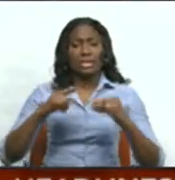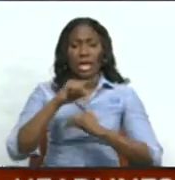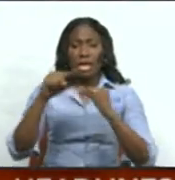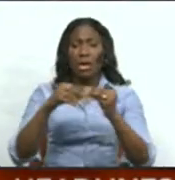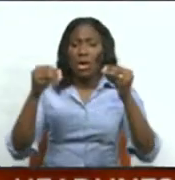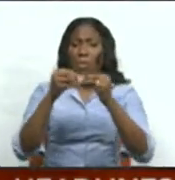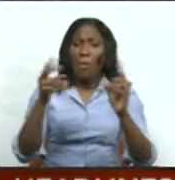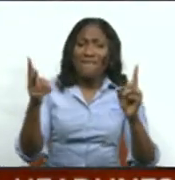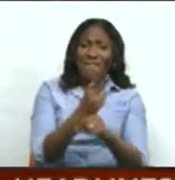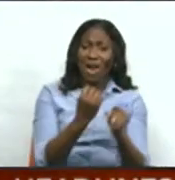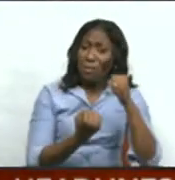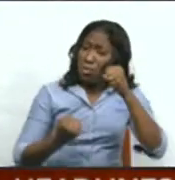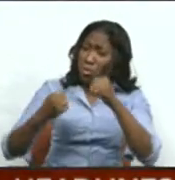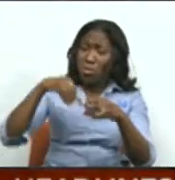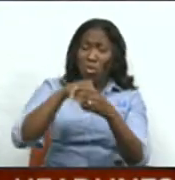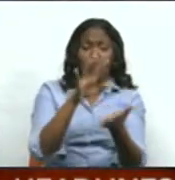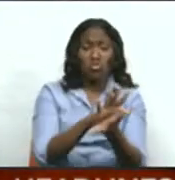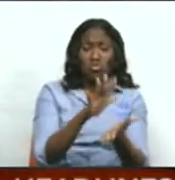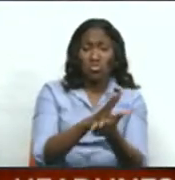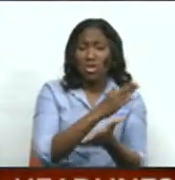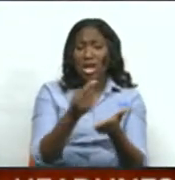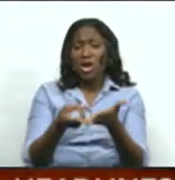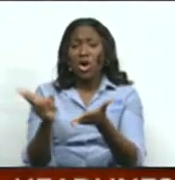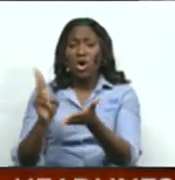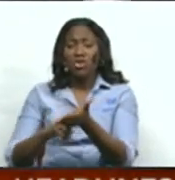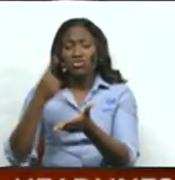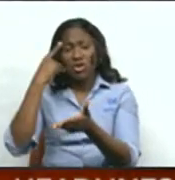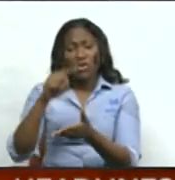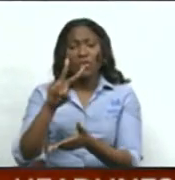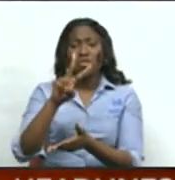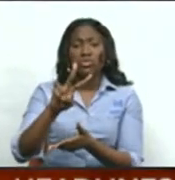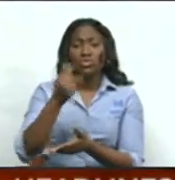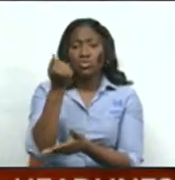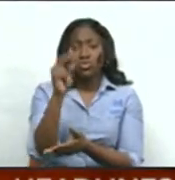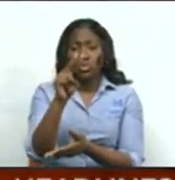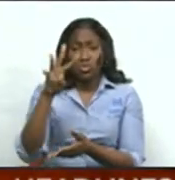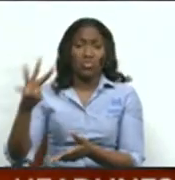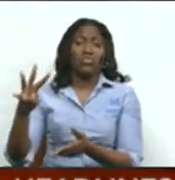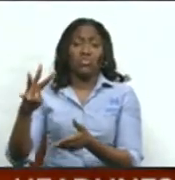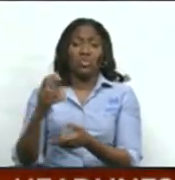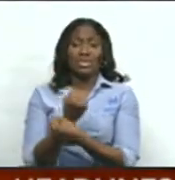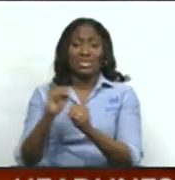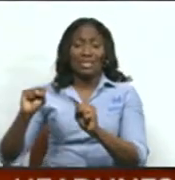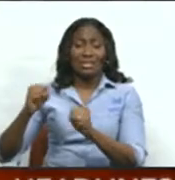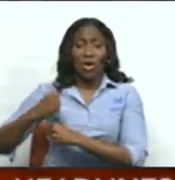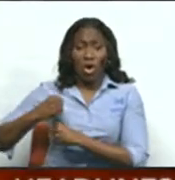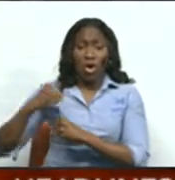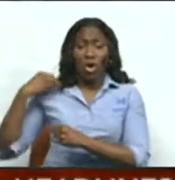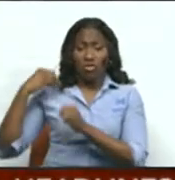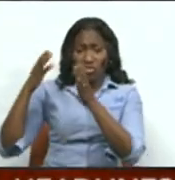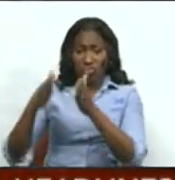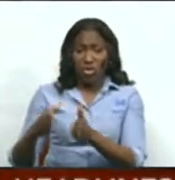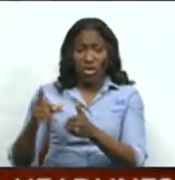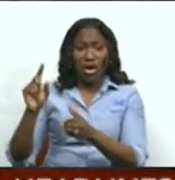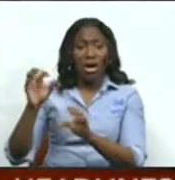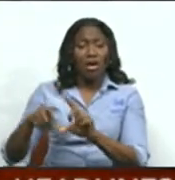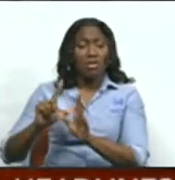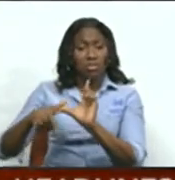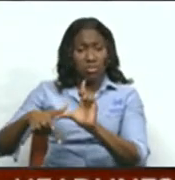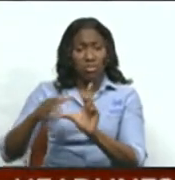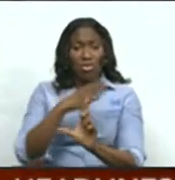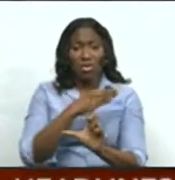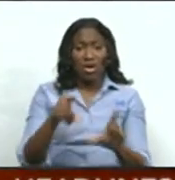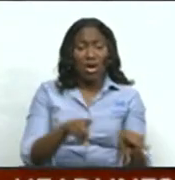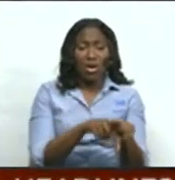at schools as contracts for over 24 safety officers expire. Accused of running the CPO's office like a military